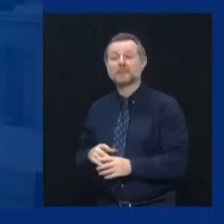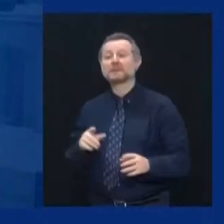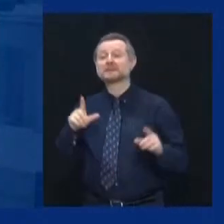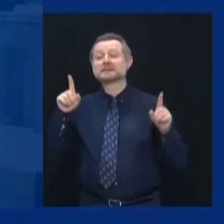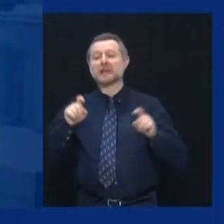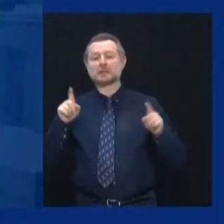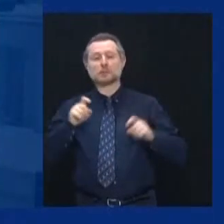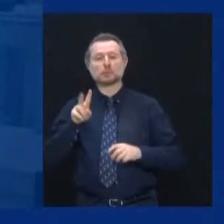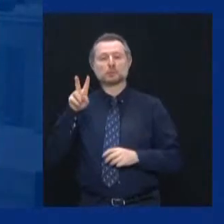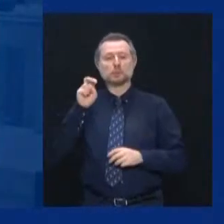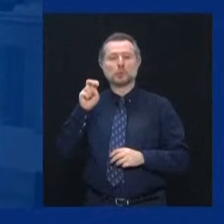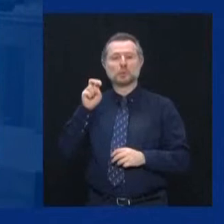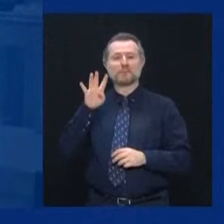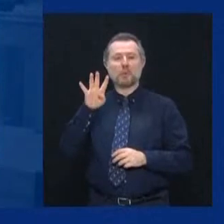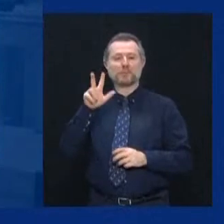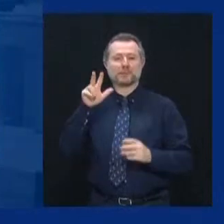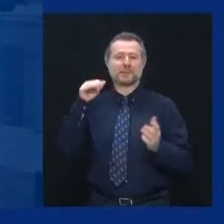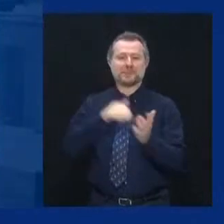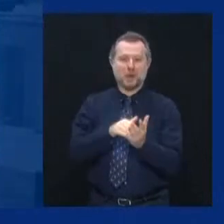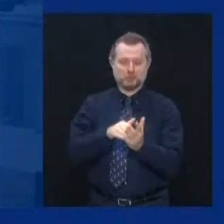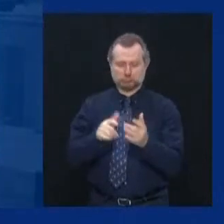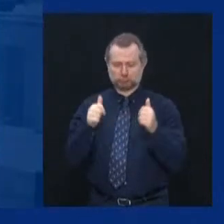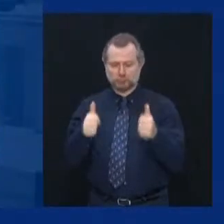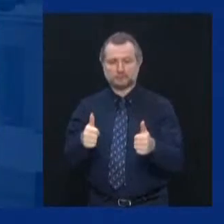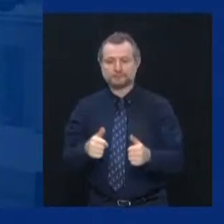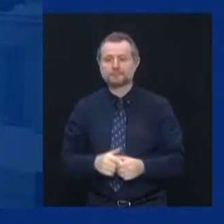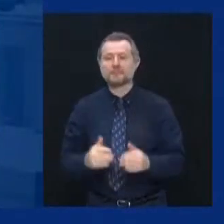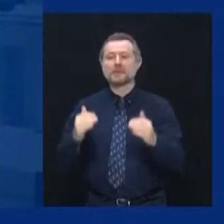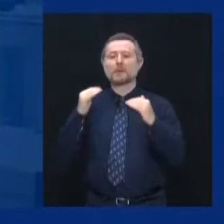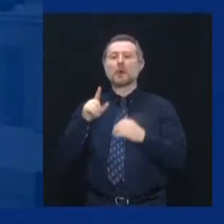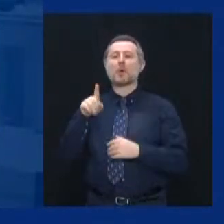is a large number of tests, 161 deaths.